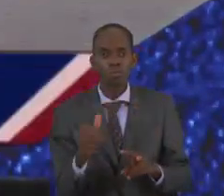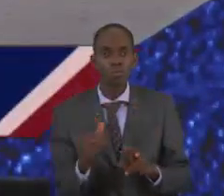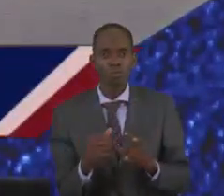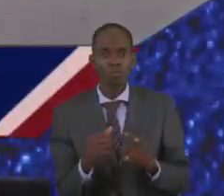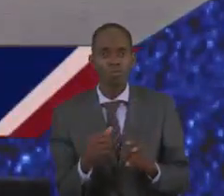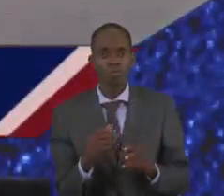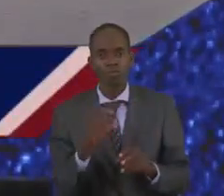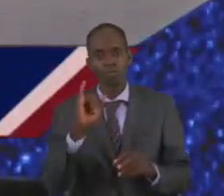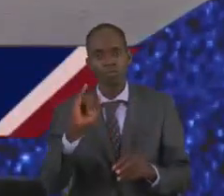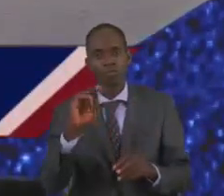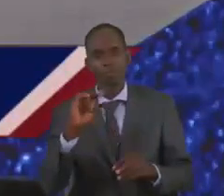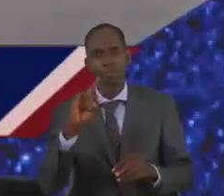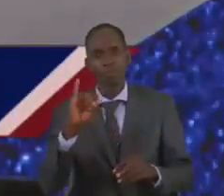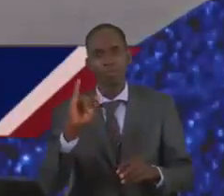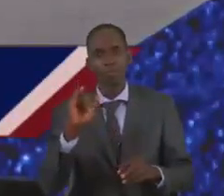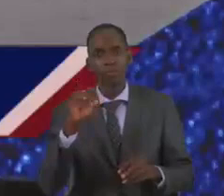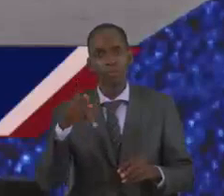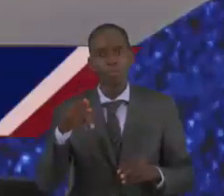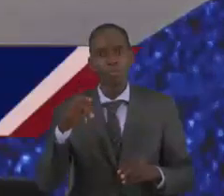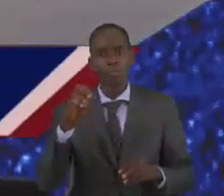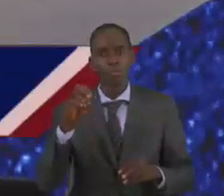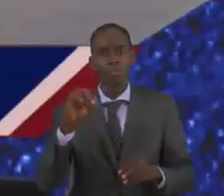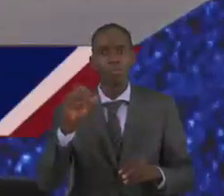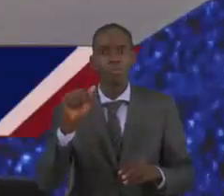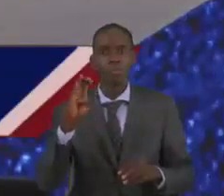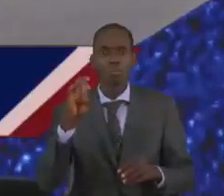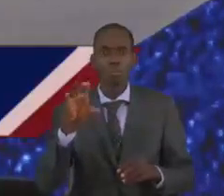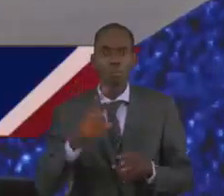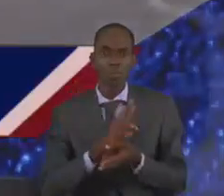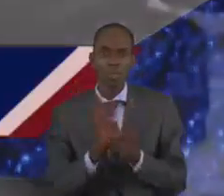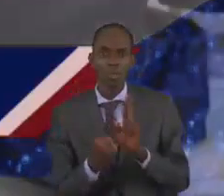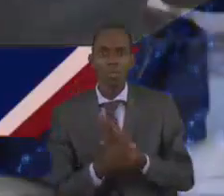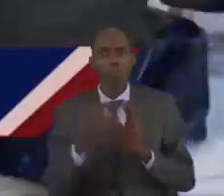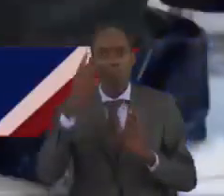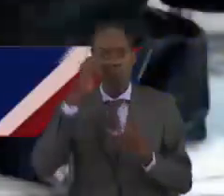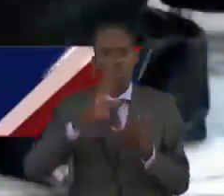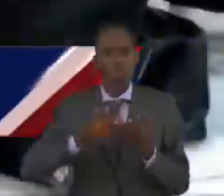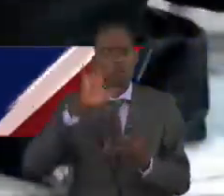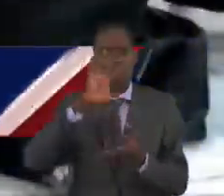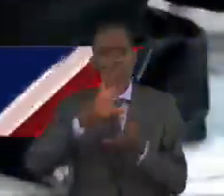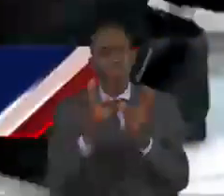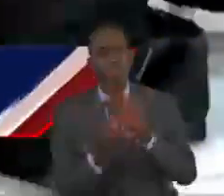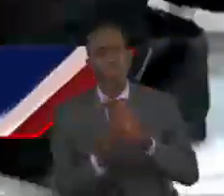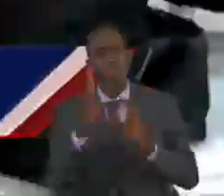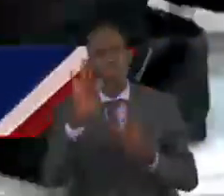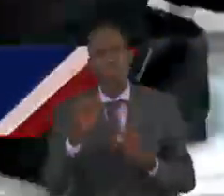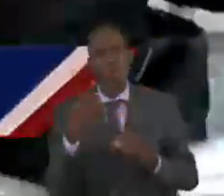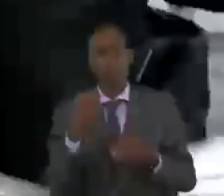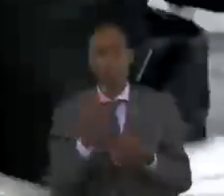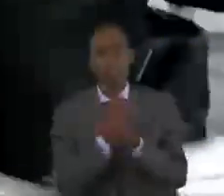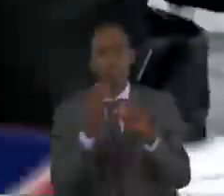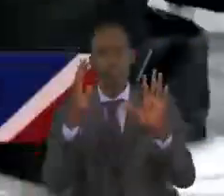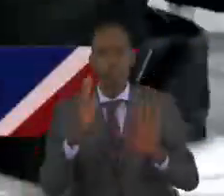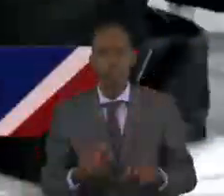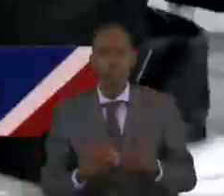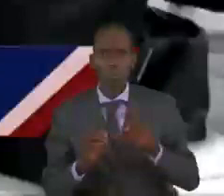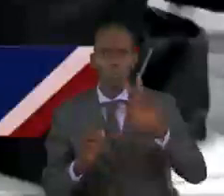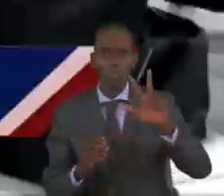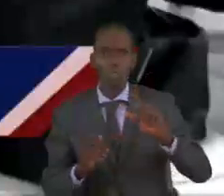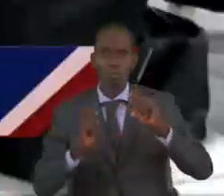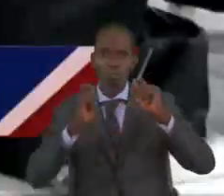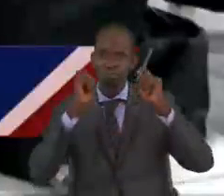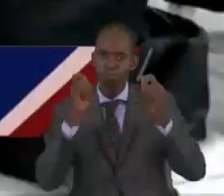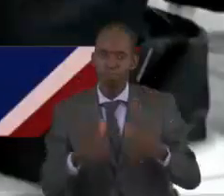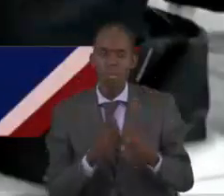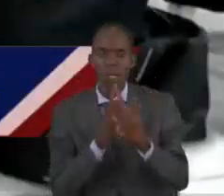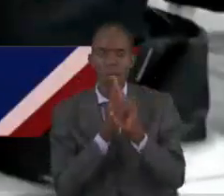repentance for glorious conversion by the Savior. Number three, immediate